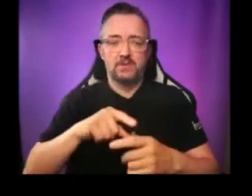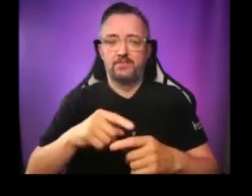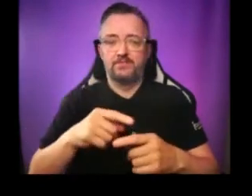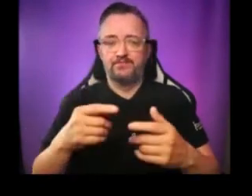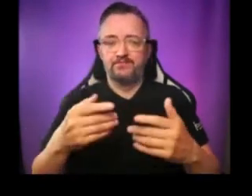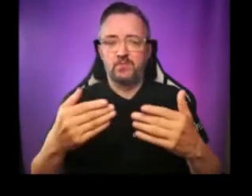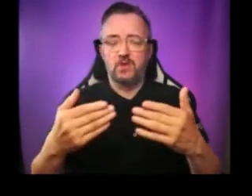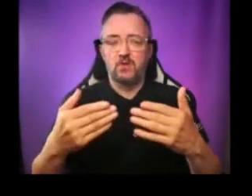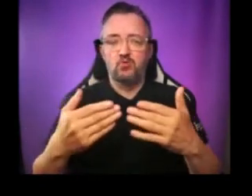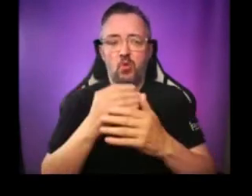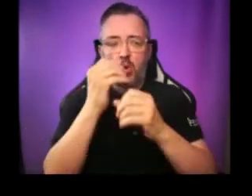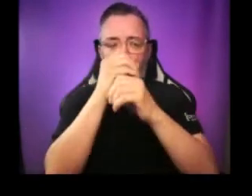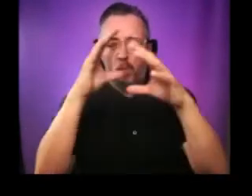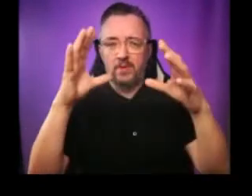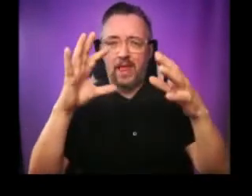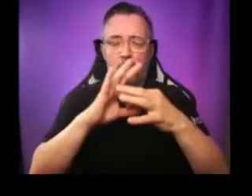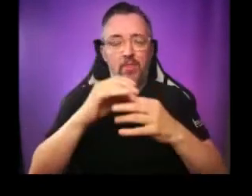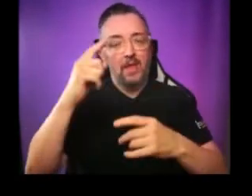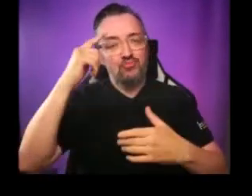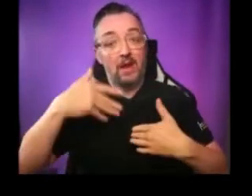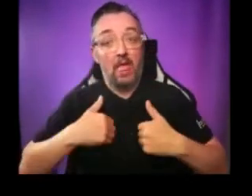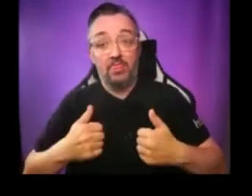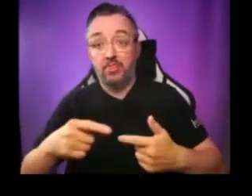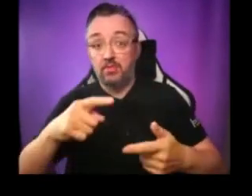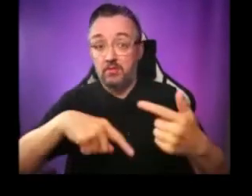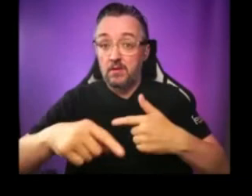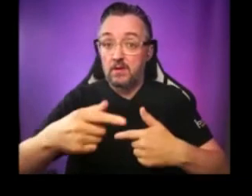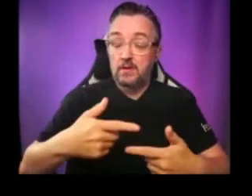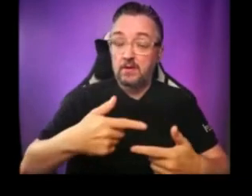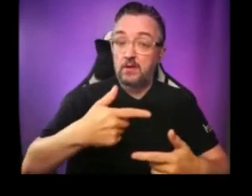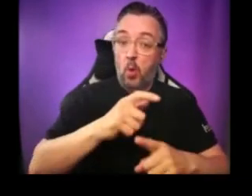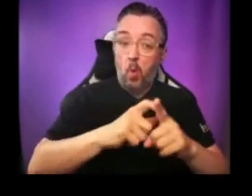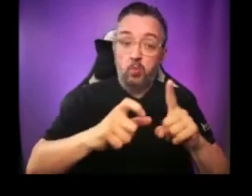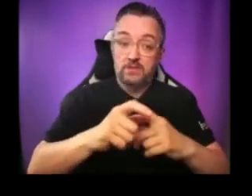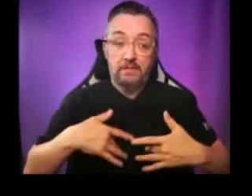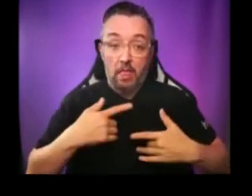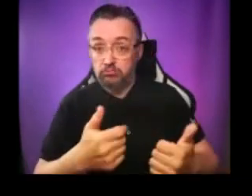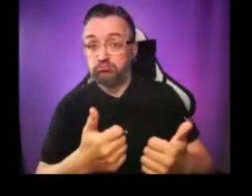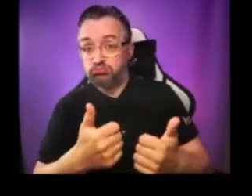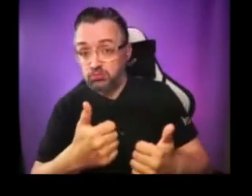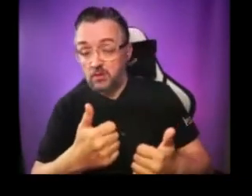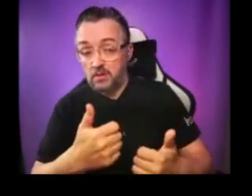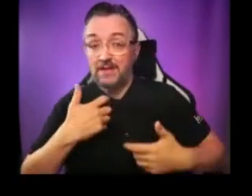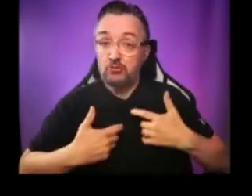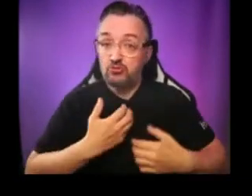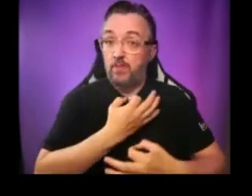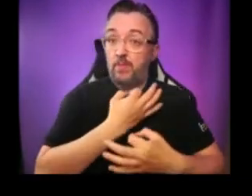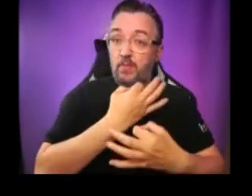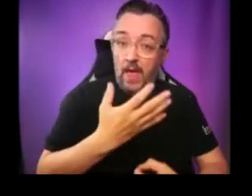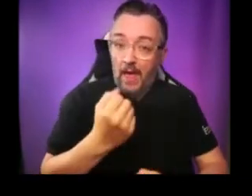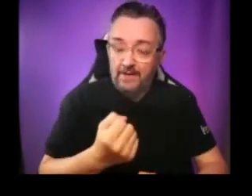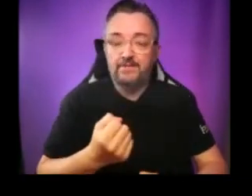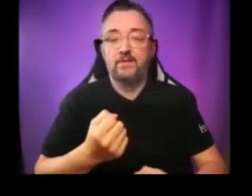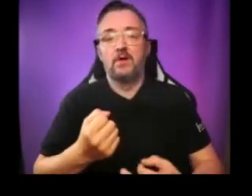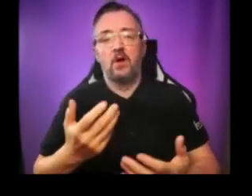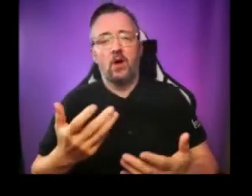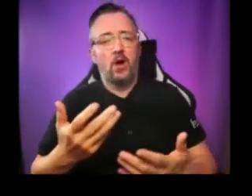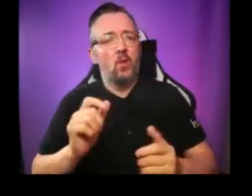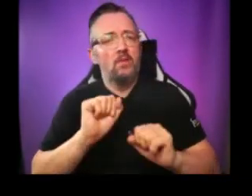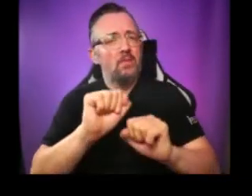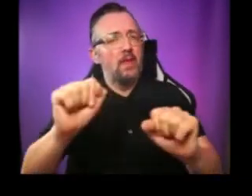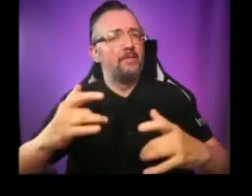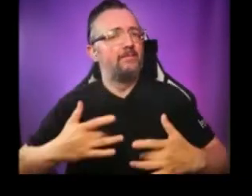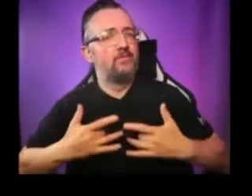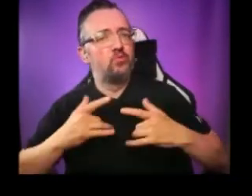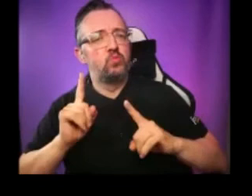out there, this concept of brain health, how that's been received so far across those communities when you're reaching out to people to talk about these concepts of prevention of brain health, if that's